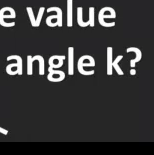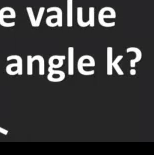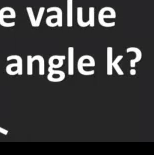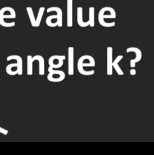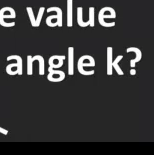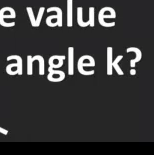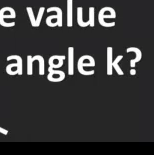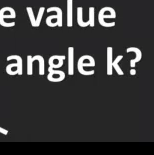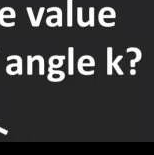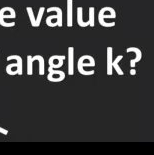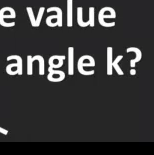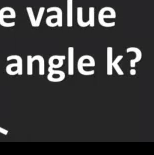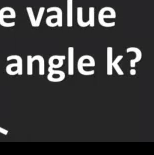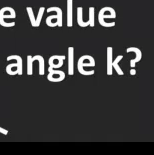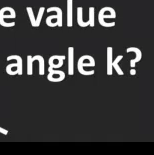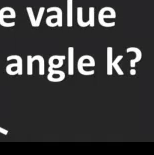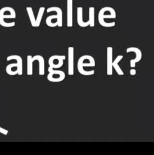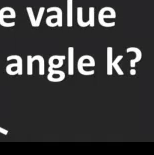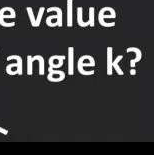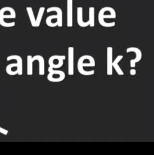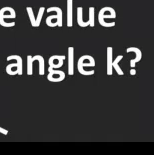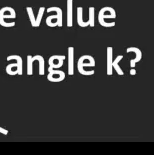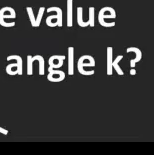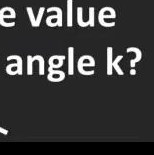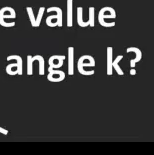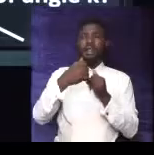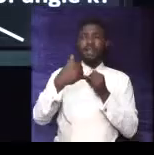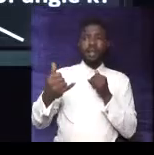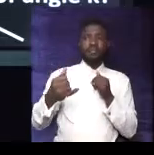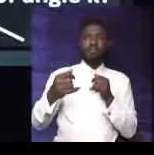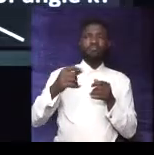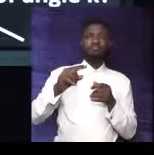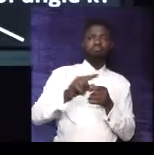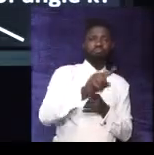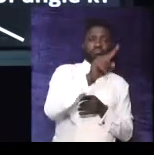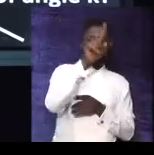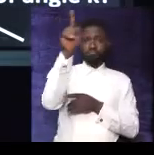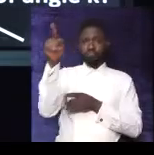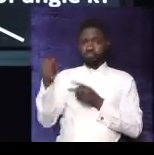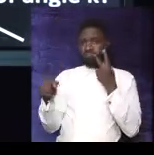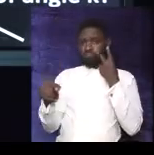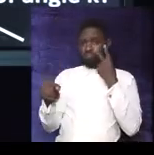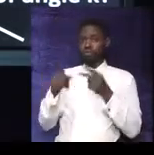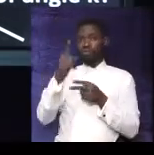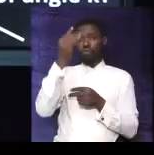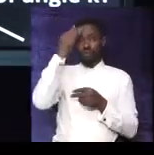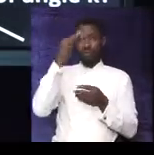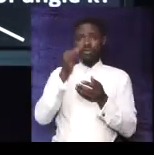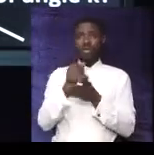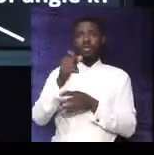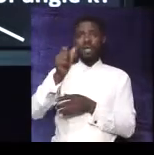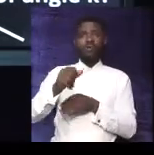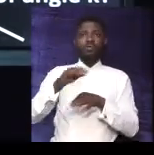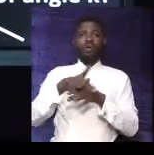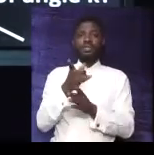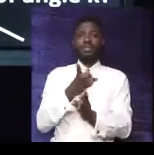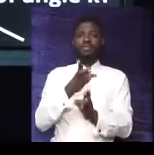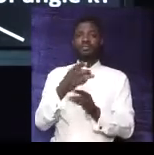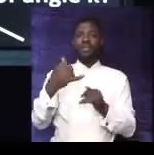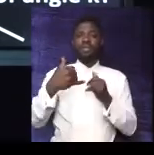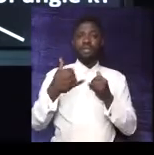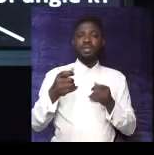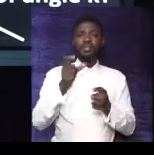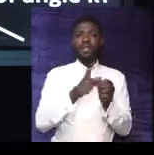is starting from and look at where it's ending. It's a straight line. It's starting from here and it's ending here. And you know that angles on a straight